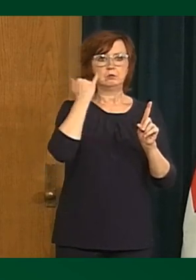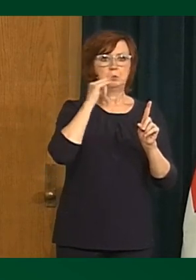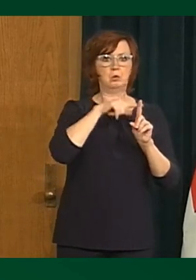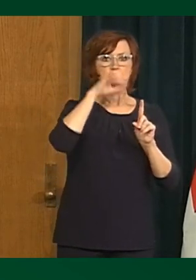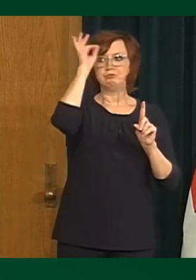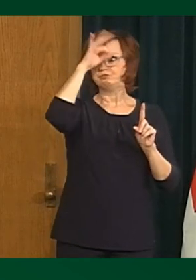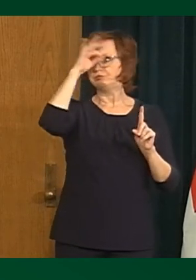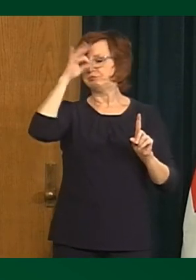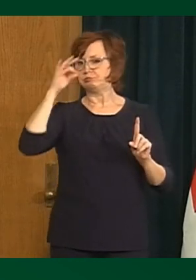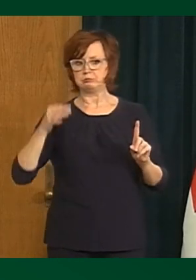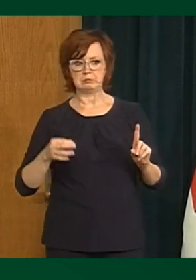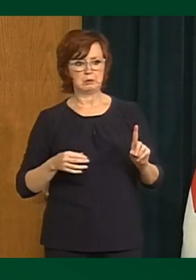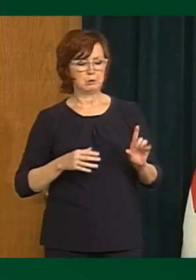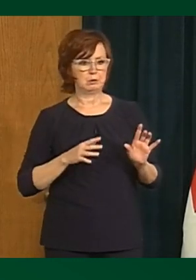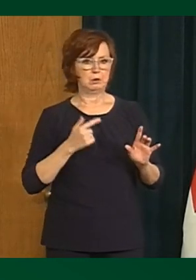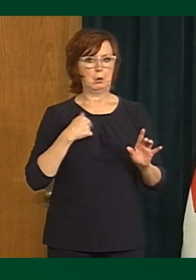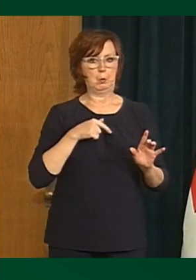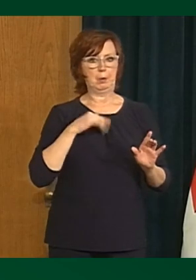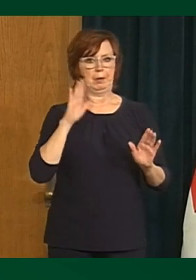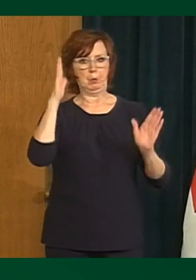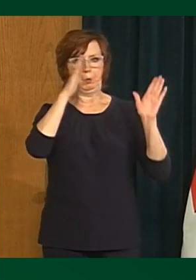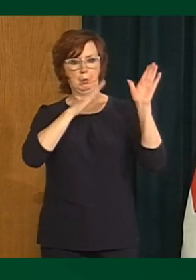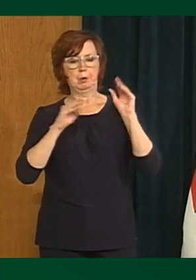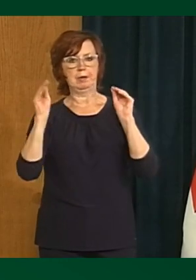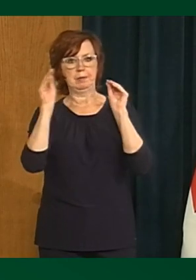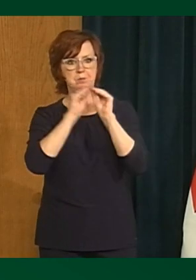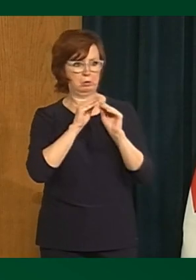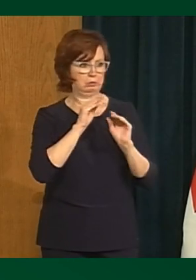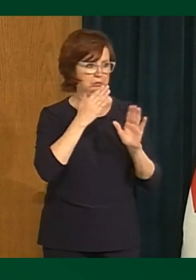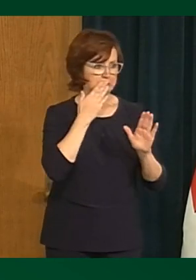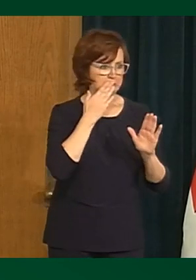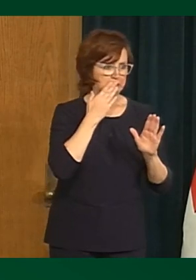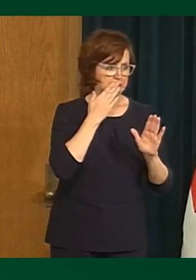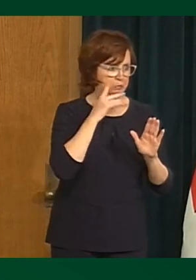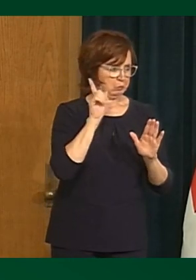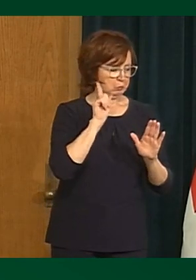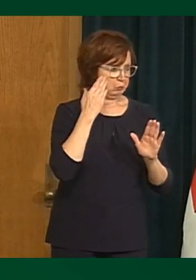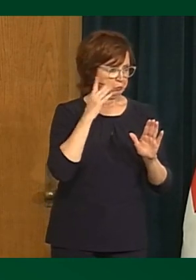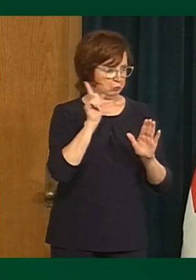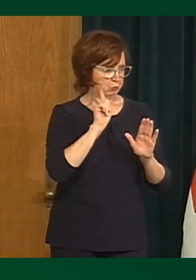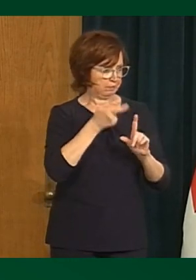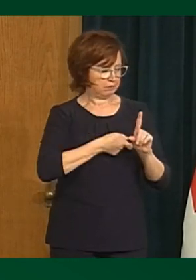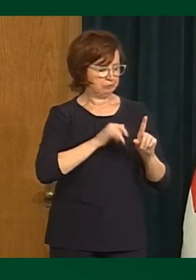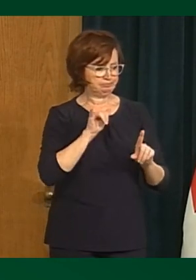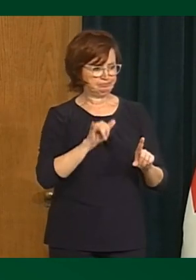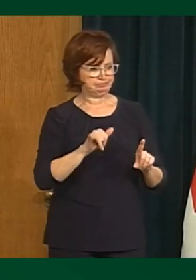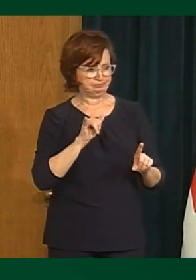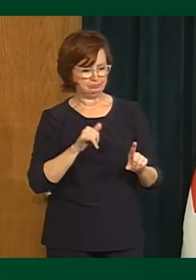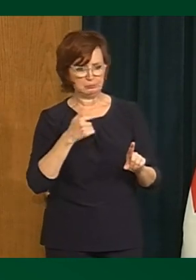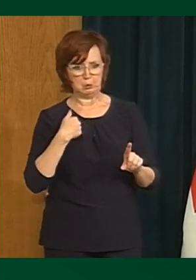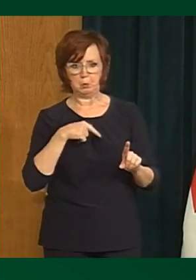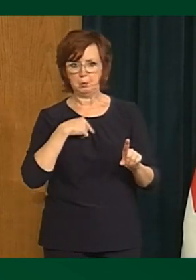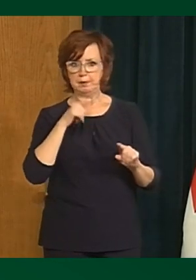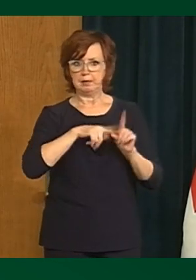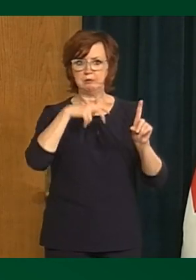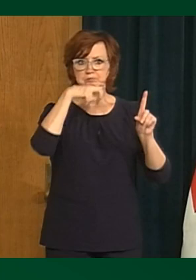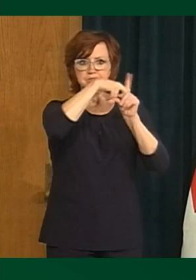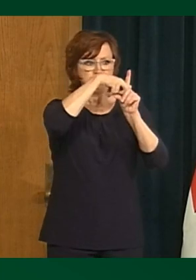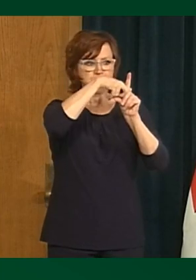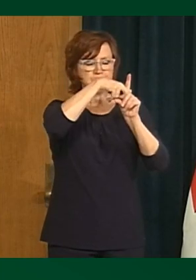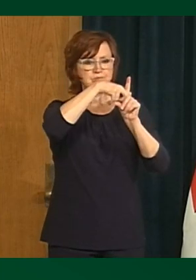first of all, which they are coming down, but then case numbers continue to need to continue to remain low, and for the most part be linked to